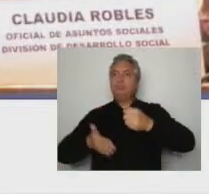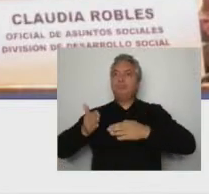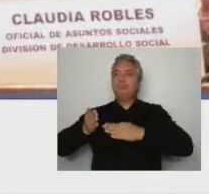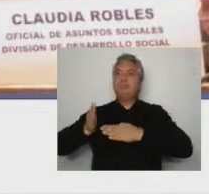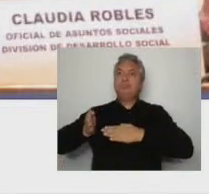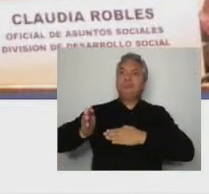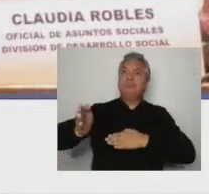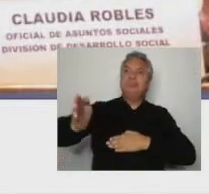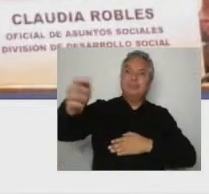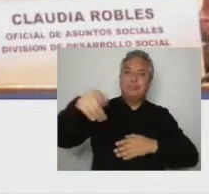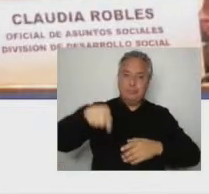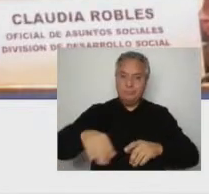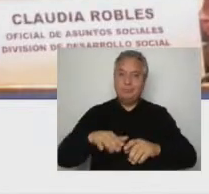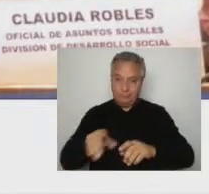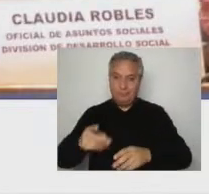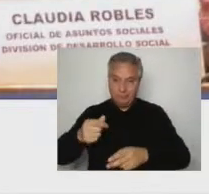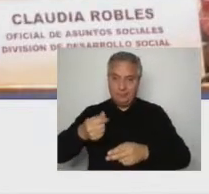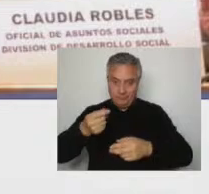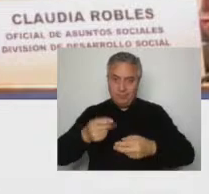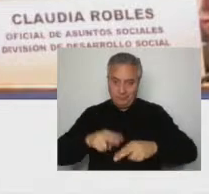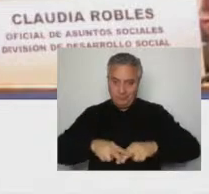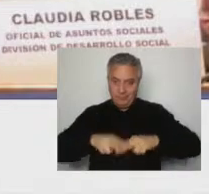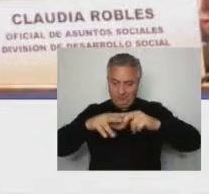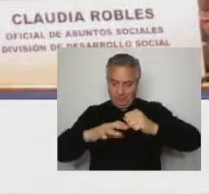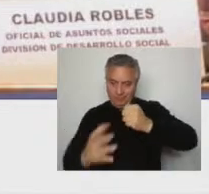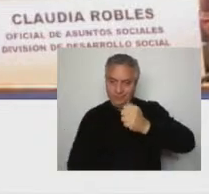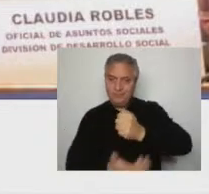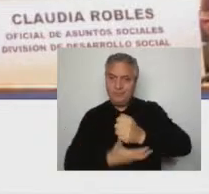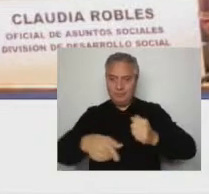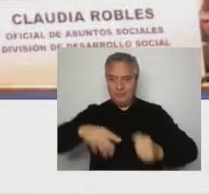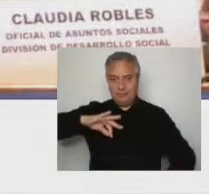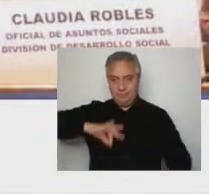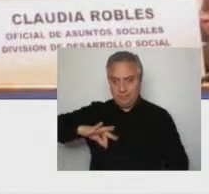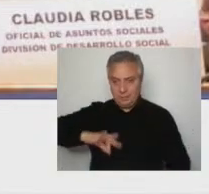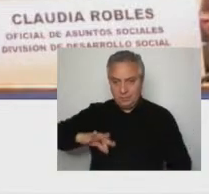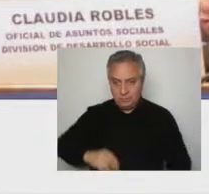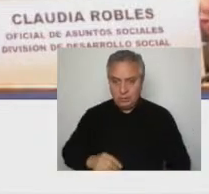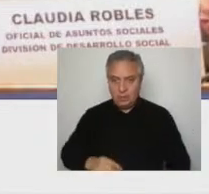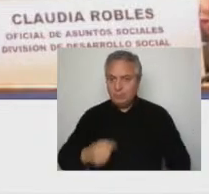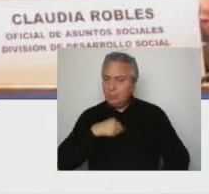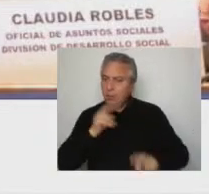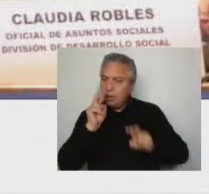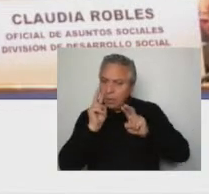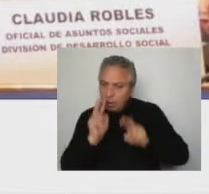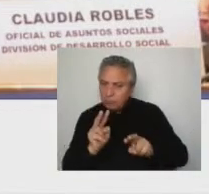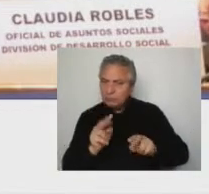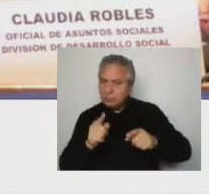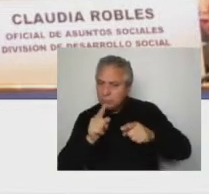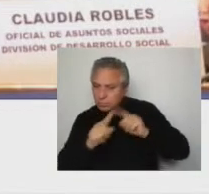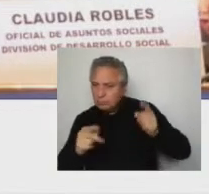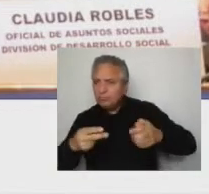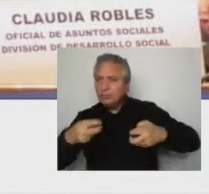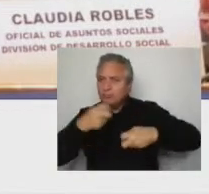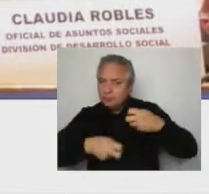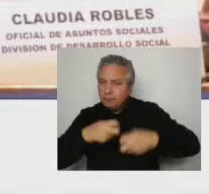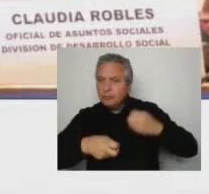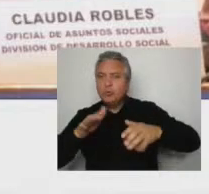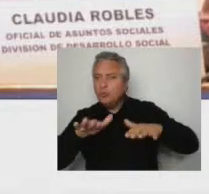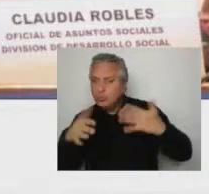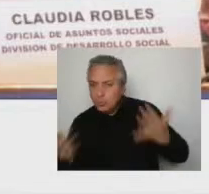increase inequalities. In an analysis that is based on the identification of critical nodes for